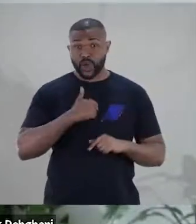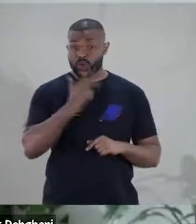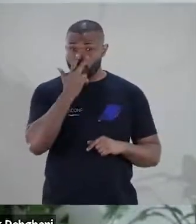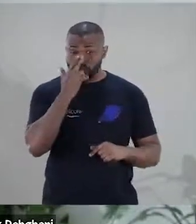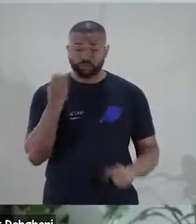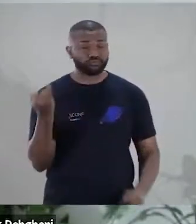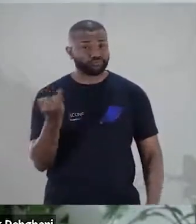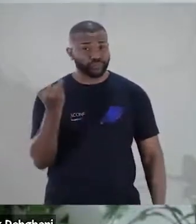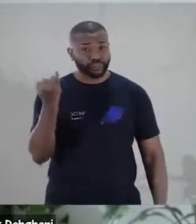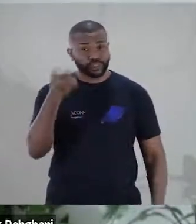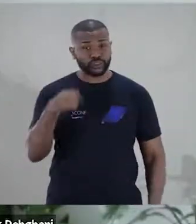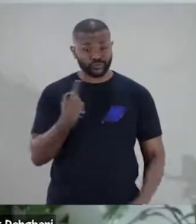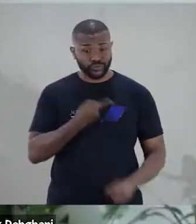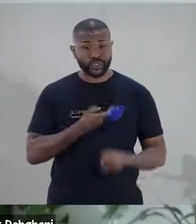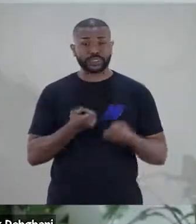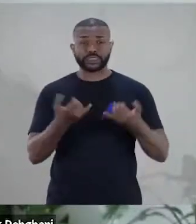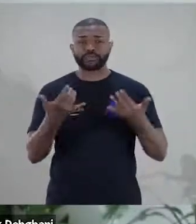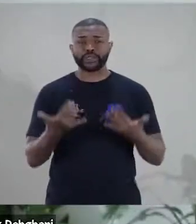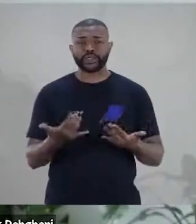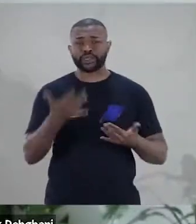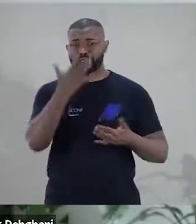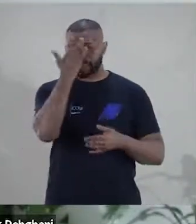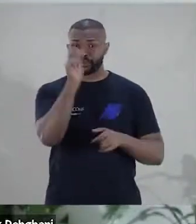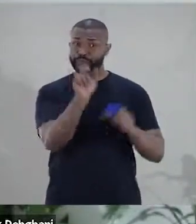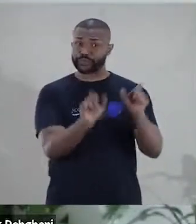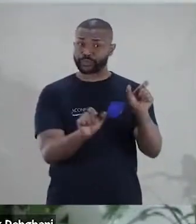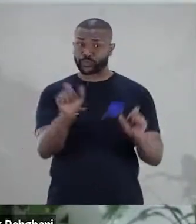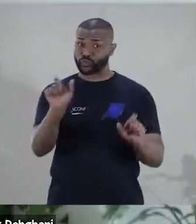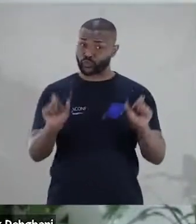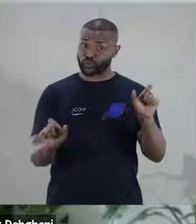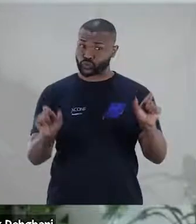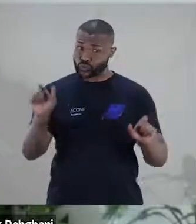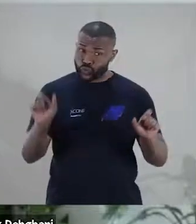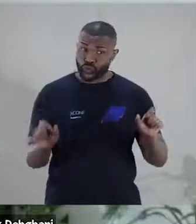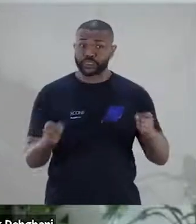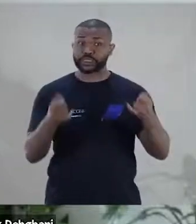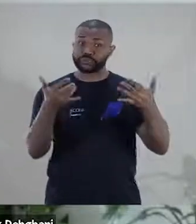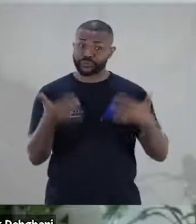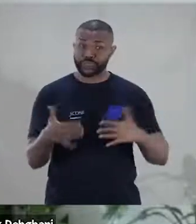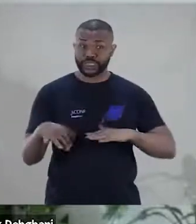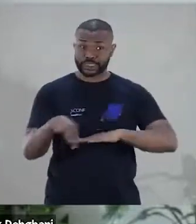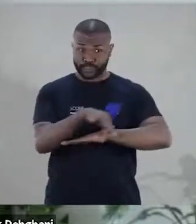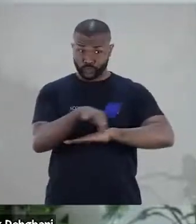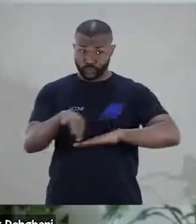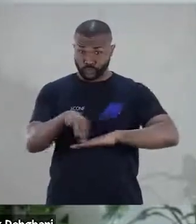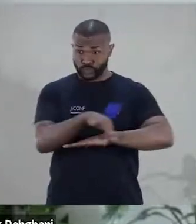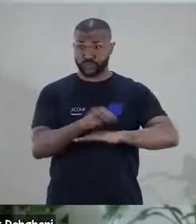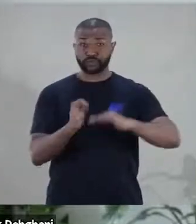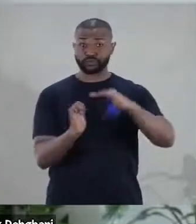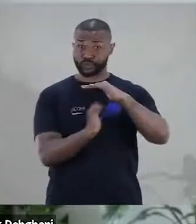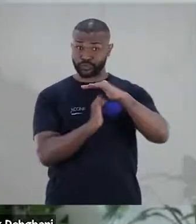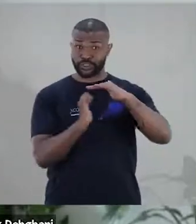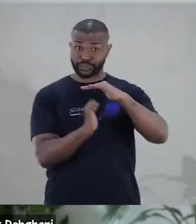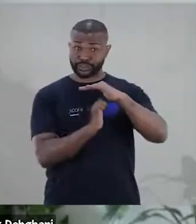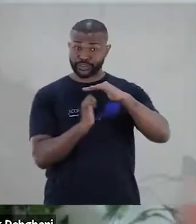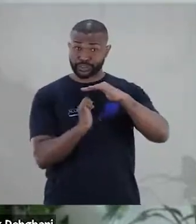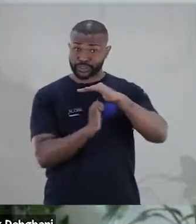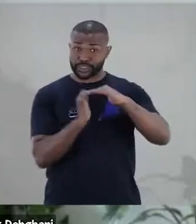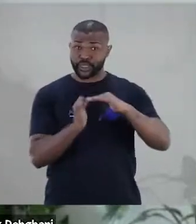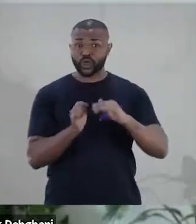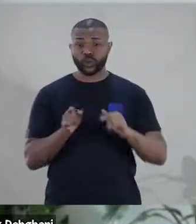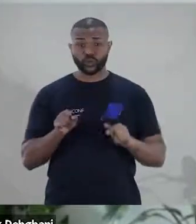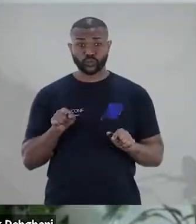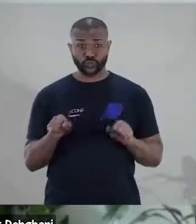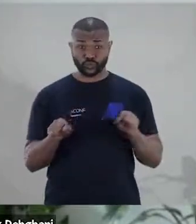I think it's important for us to talk about people when we talk about architecture. Architecture and organizations